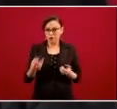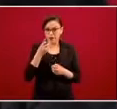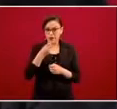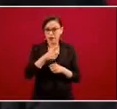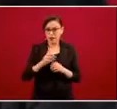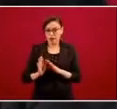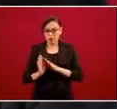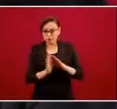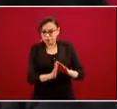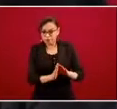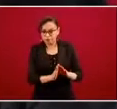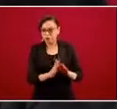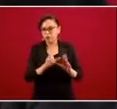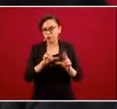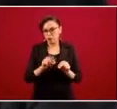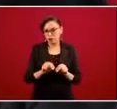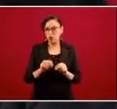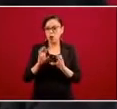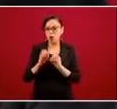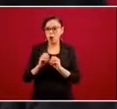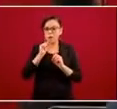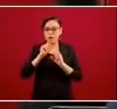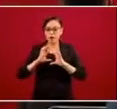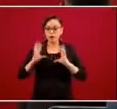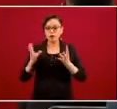Now, but let's remember that